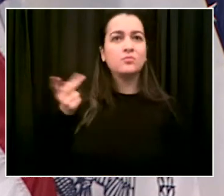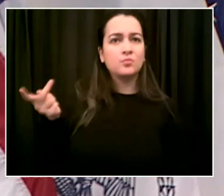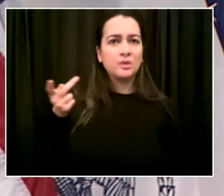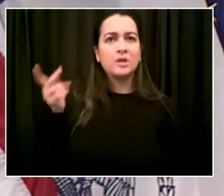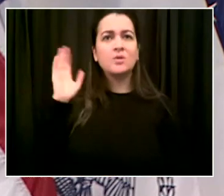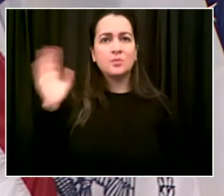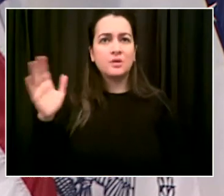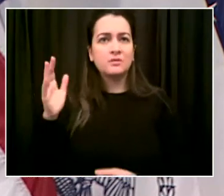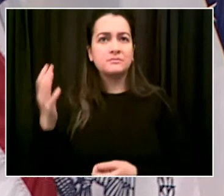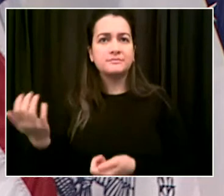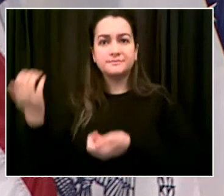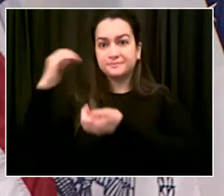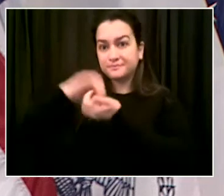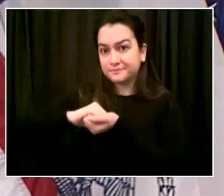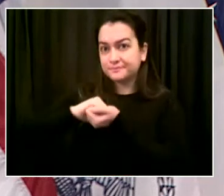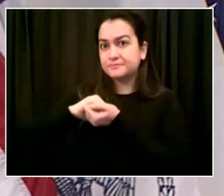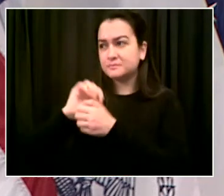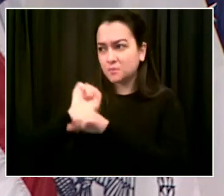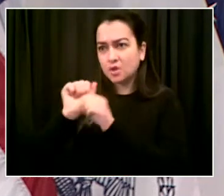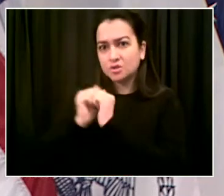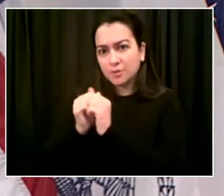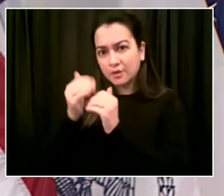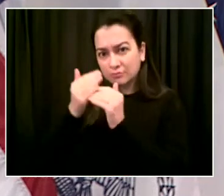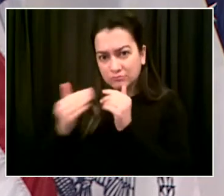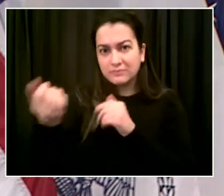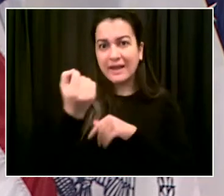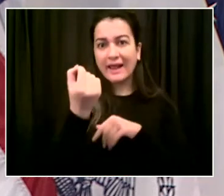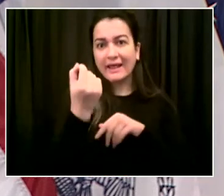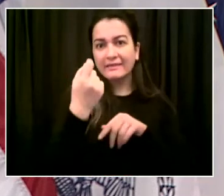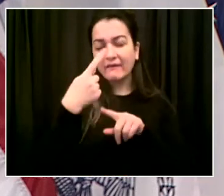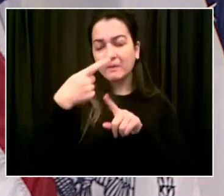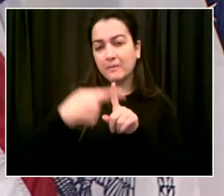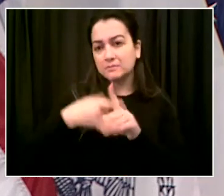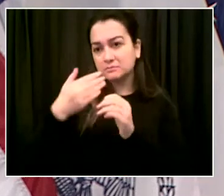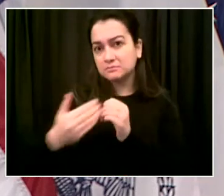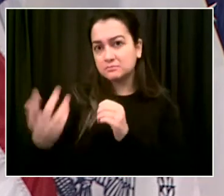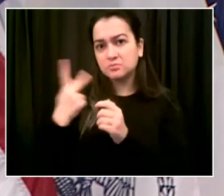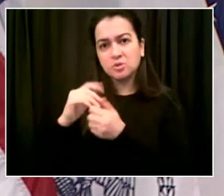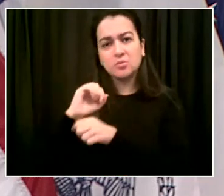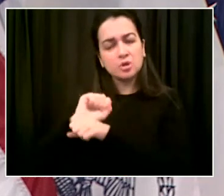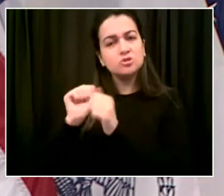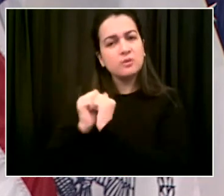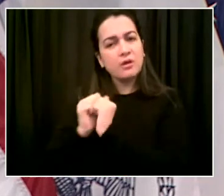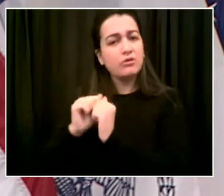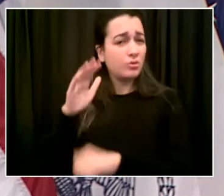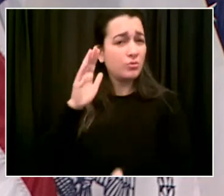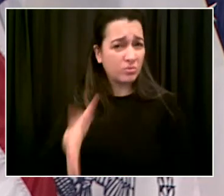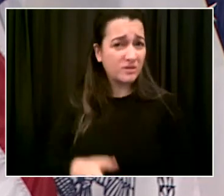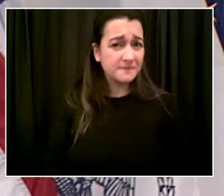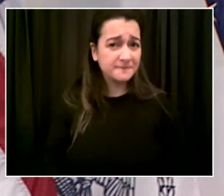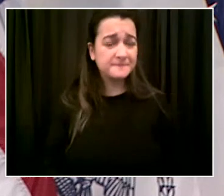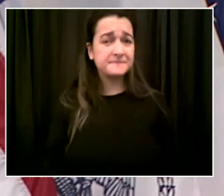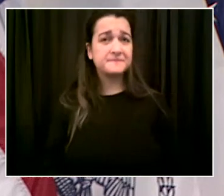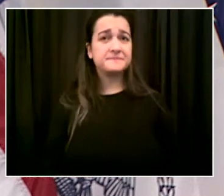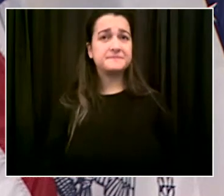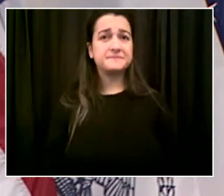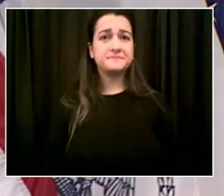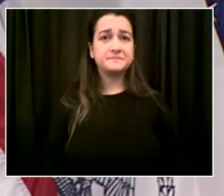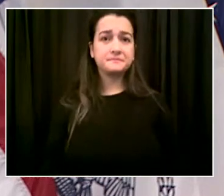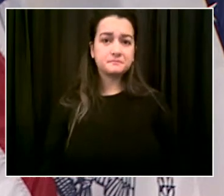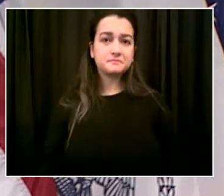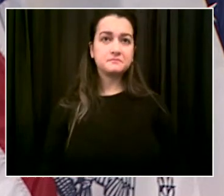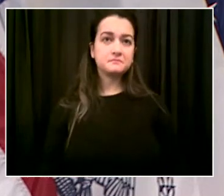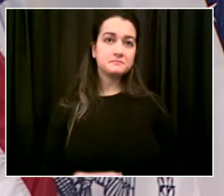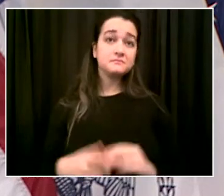it today with the bike racks. And I have absolute faith that Hank will follow this through and